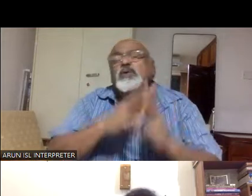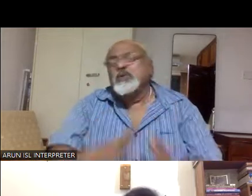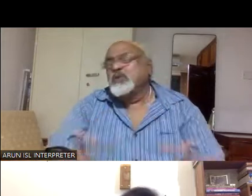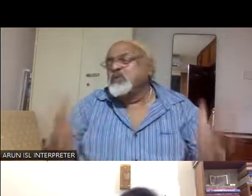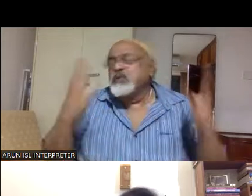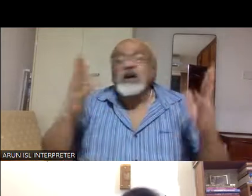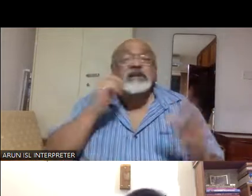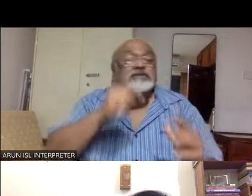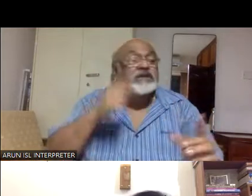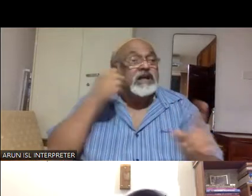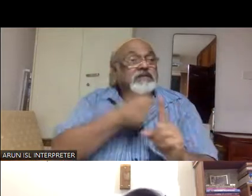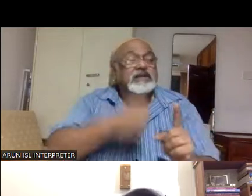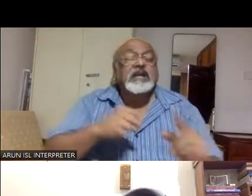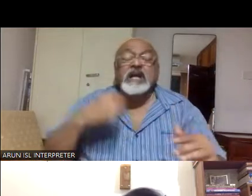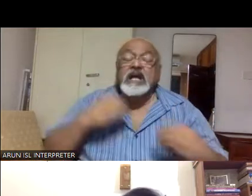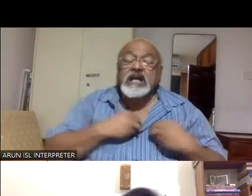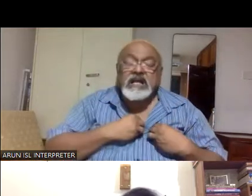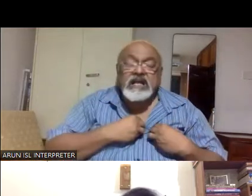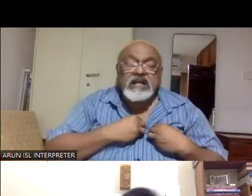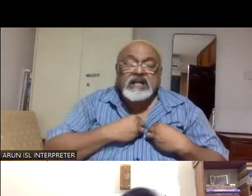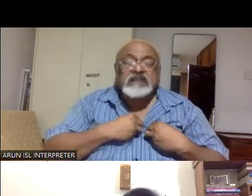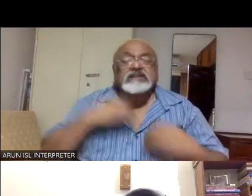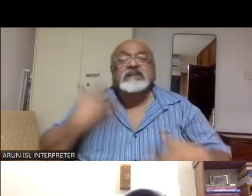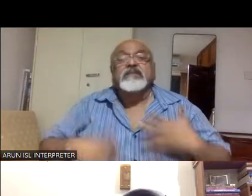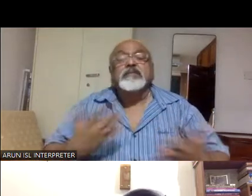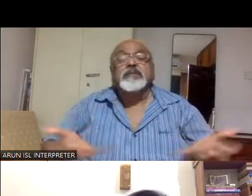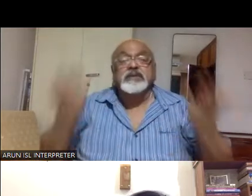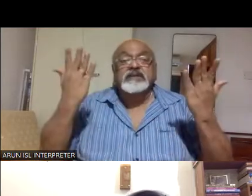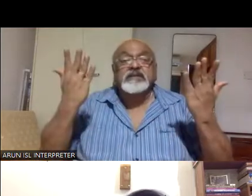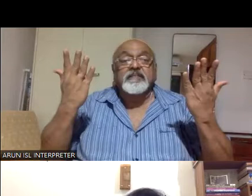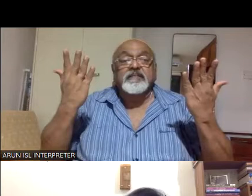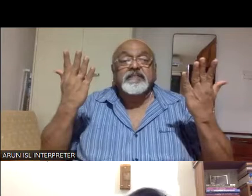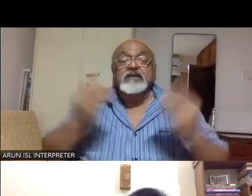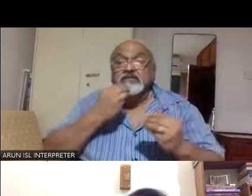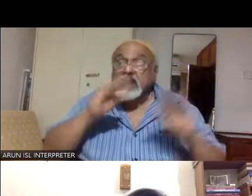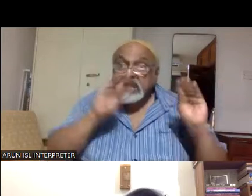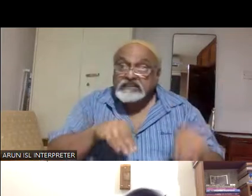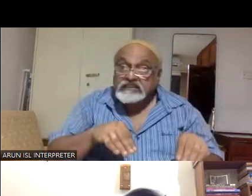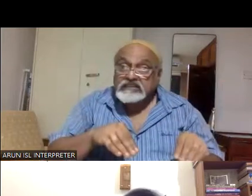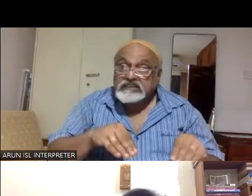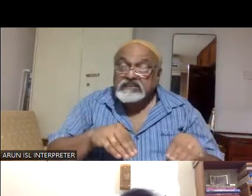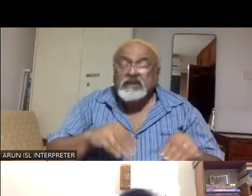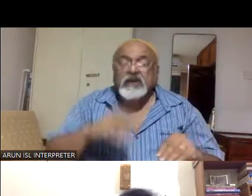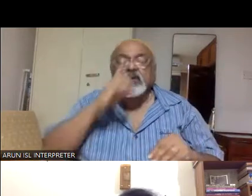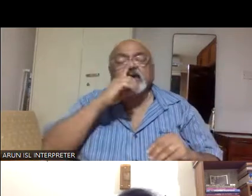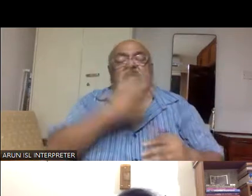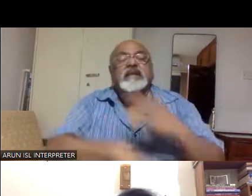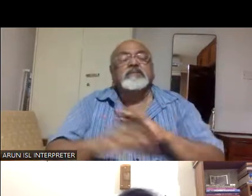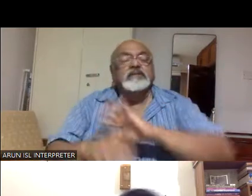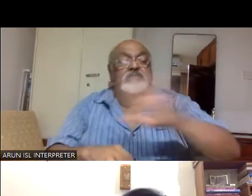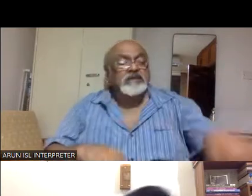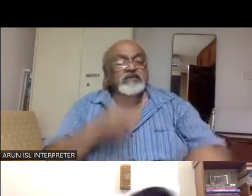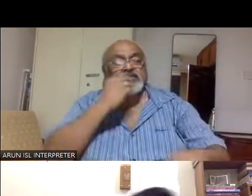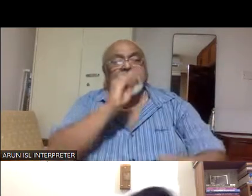with disabilities experienced at home. When food was short, it was the woman with disability who